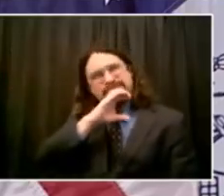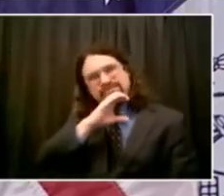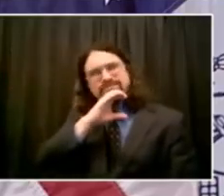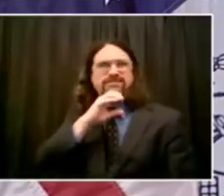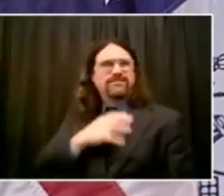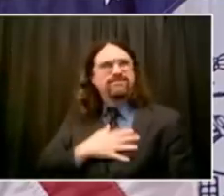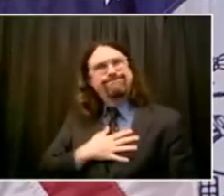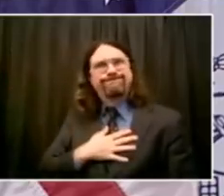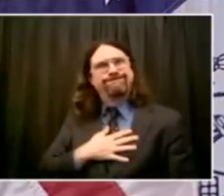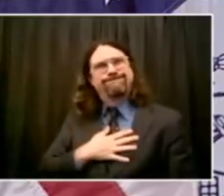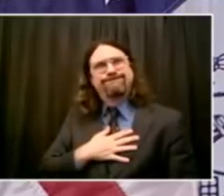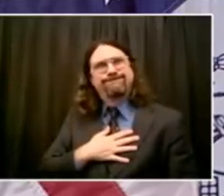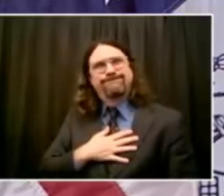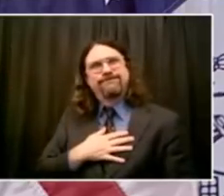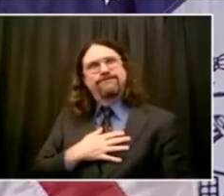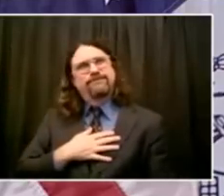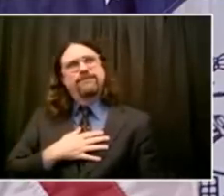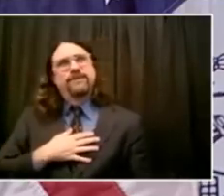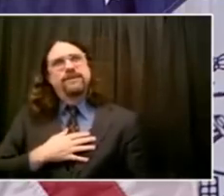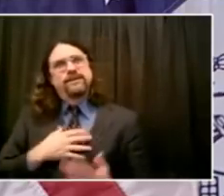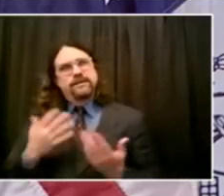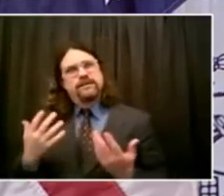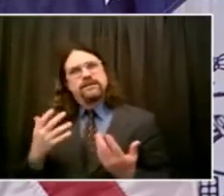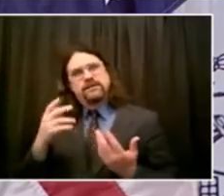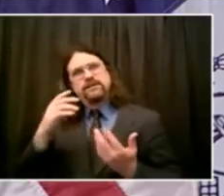more and to defend them more.